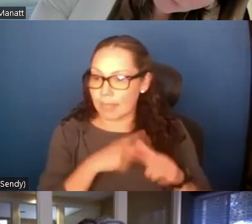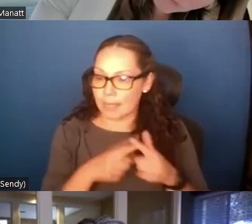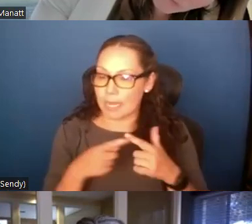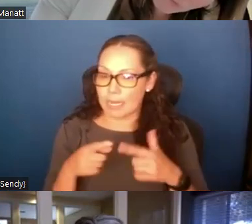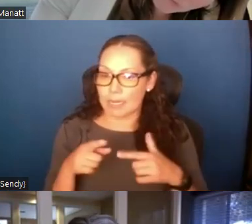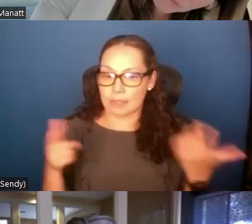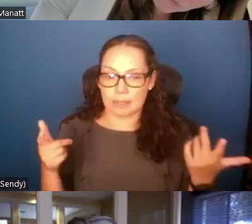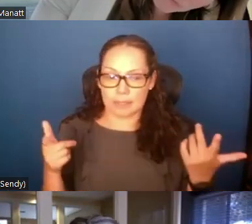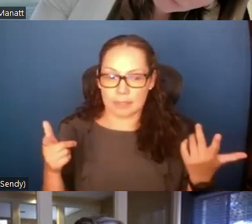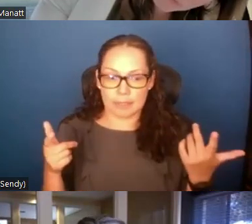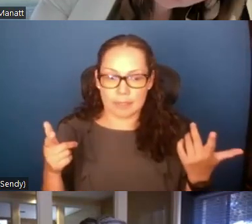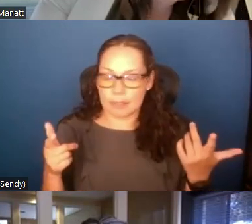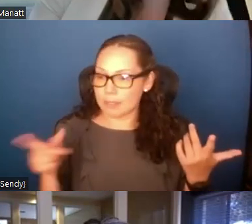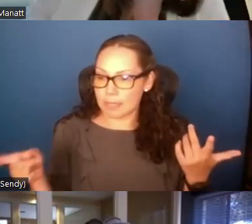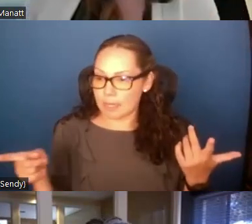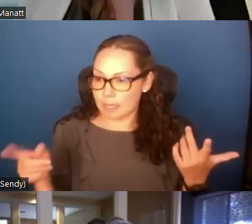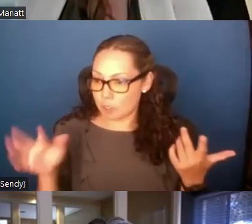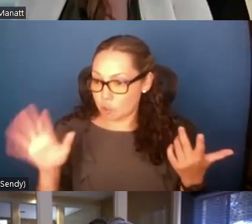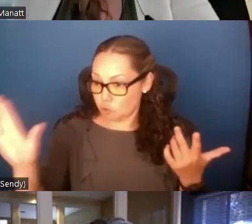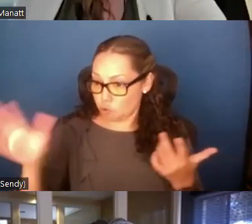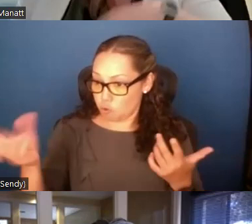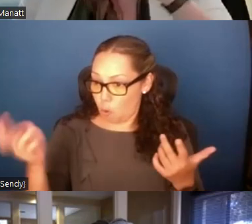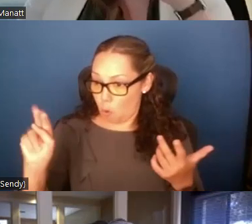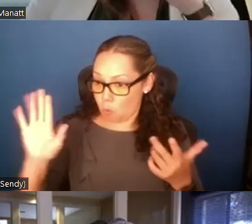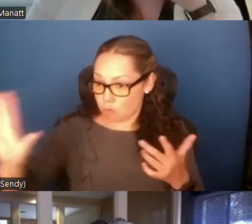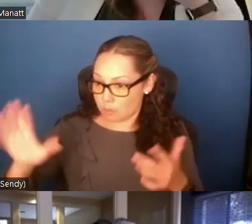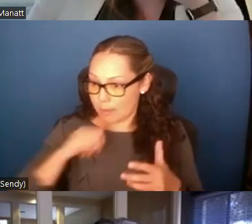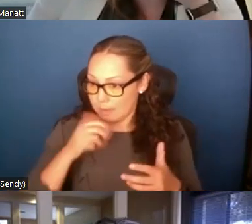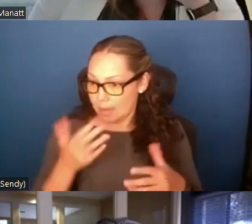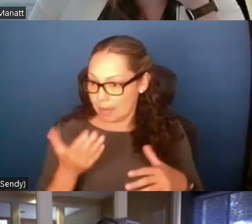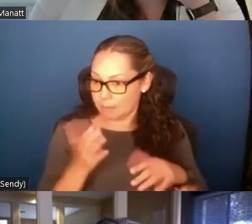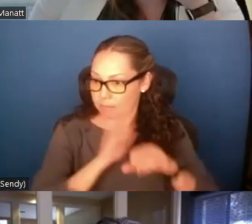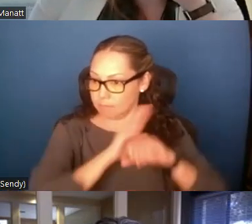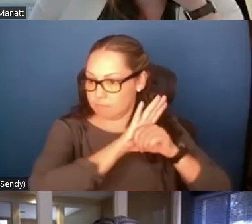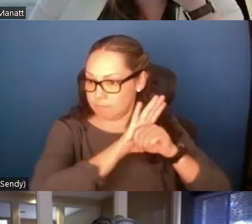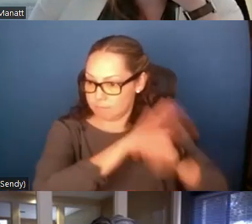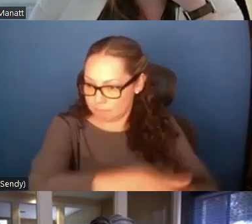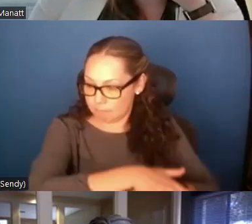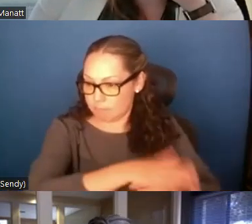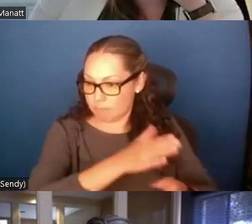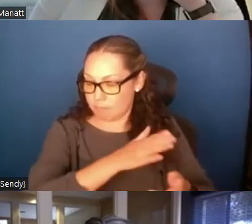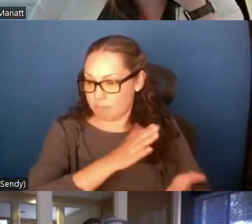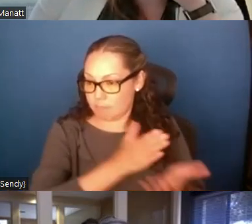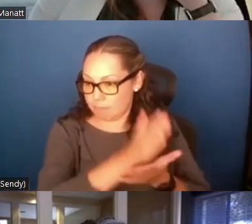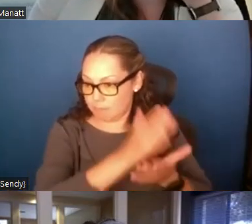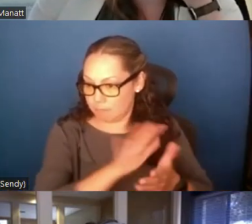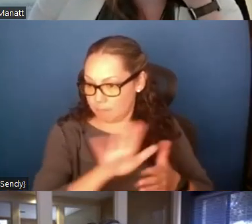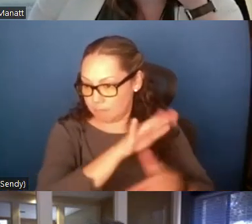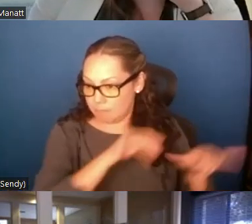that don't infringe on those state, county, federal standards.